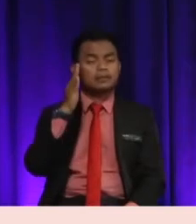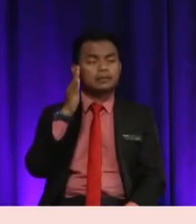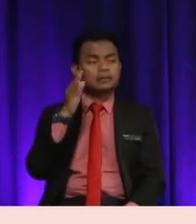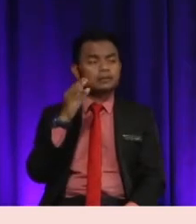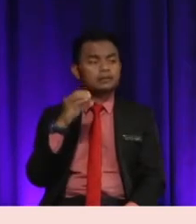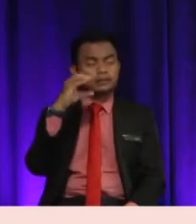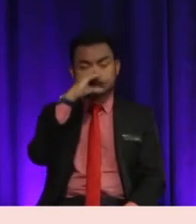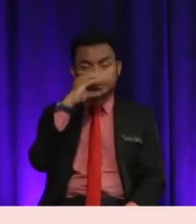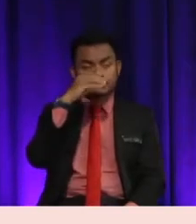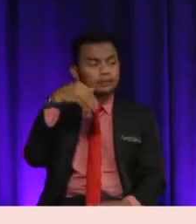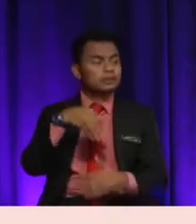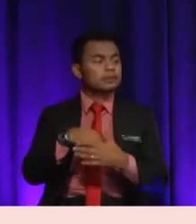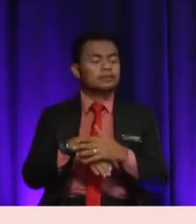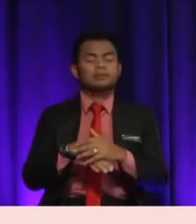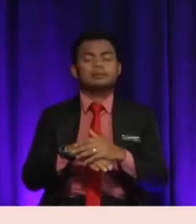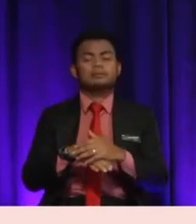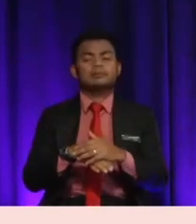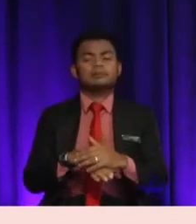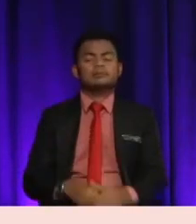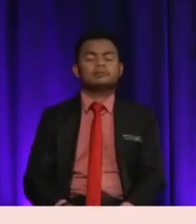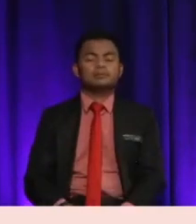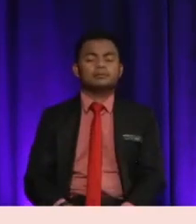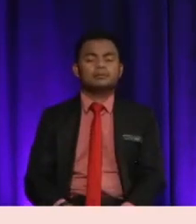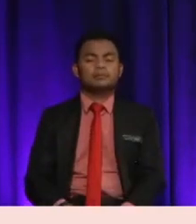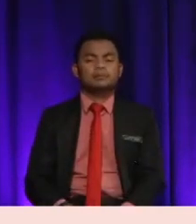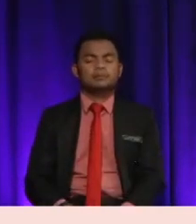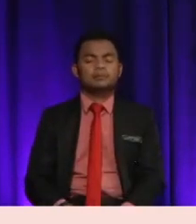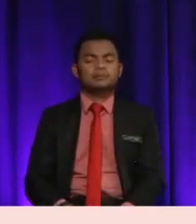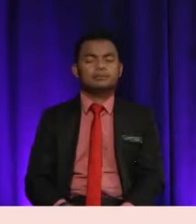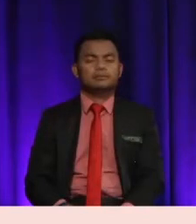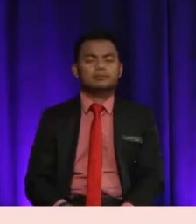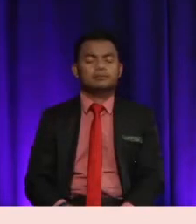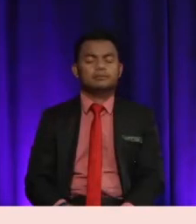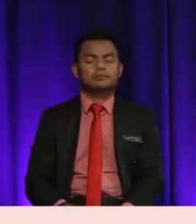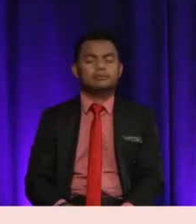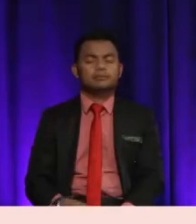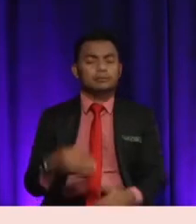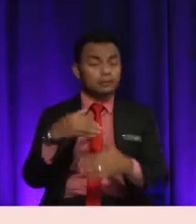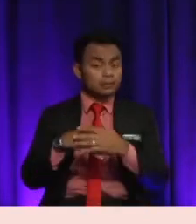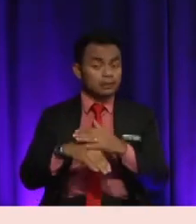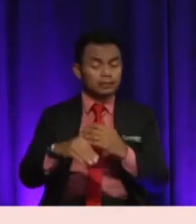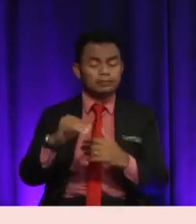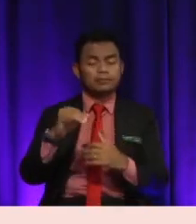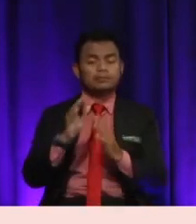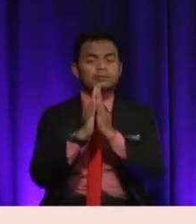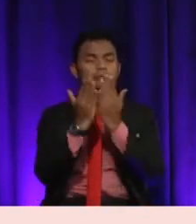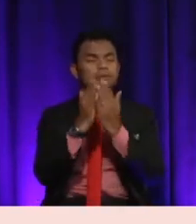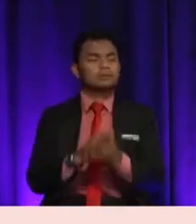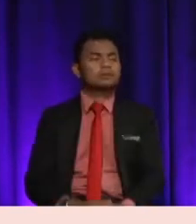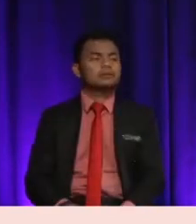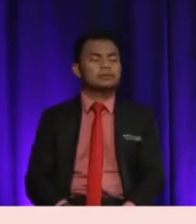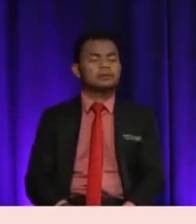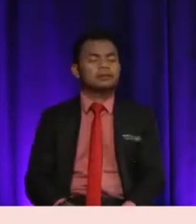I find, I search for I am. And then, yes, I found the inherit word. I see. So you go according